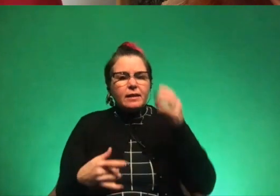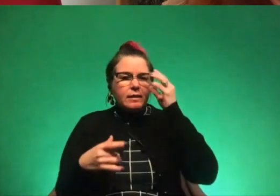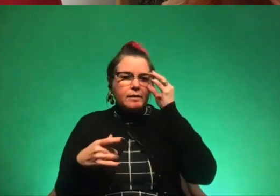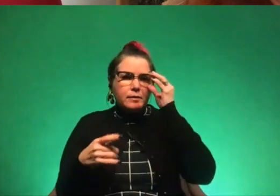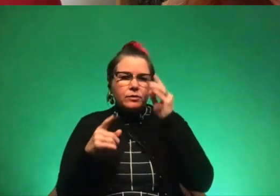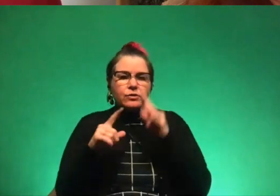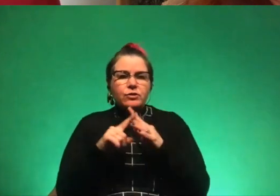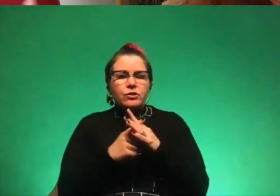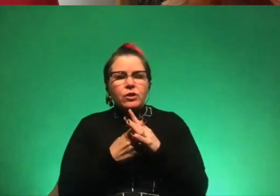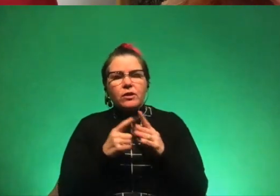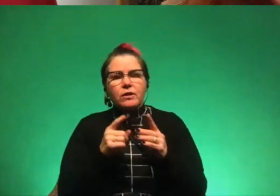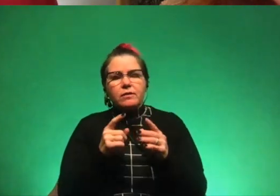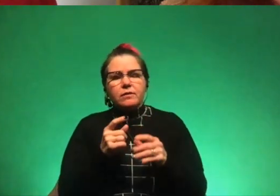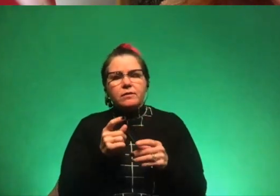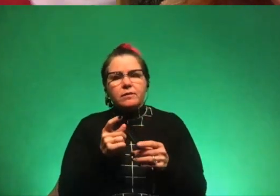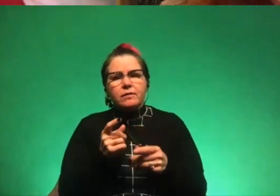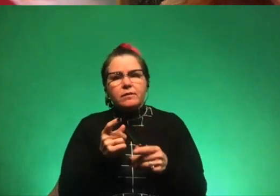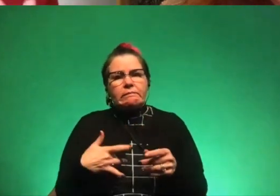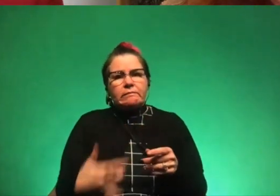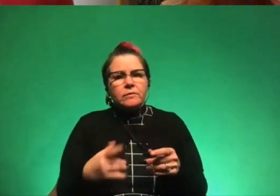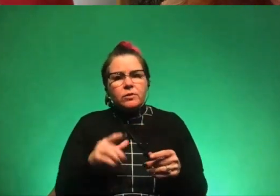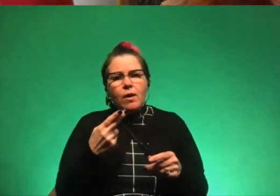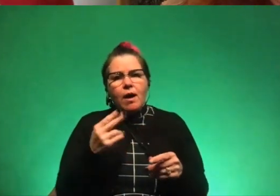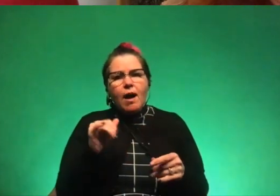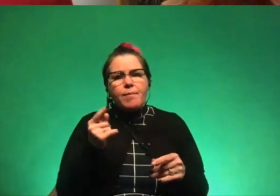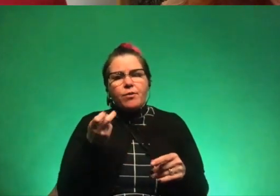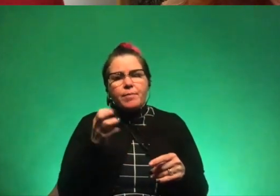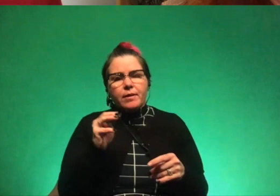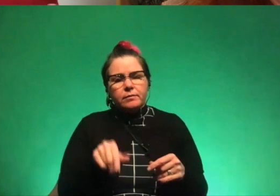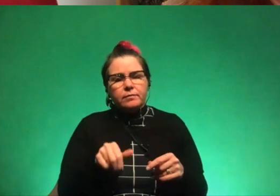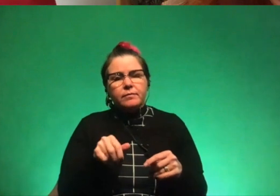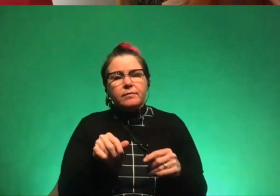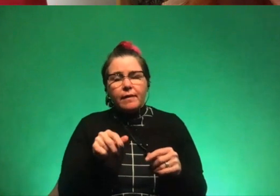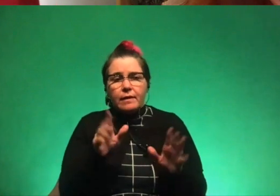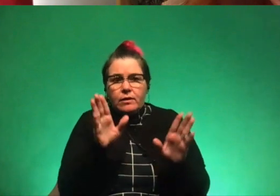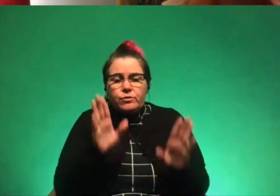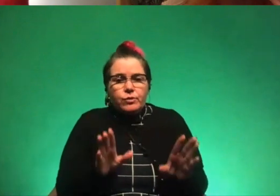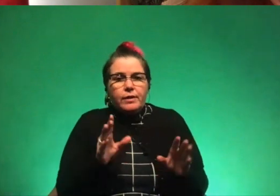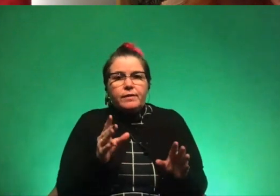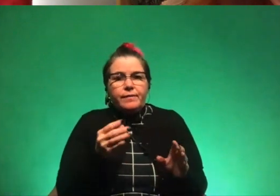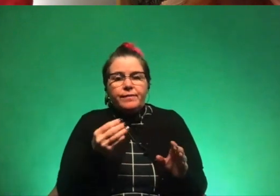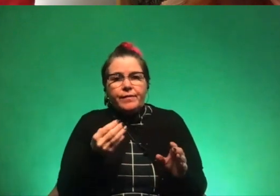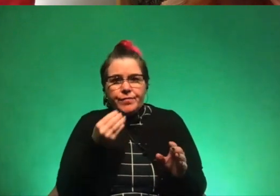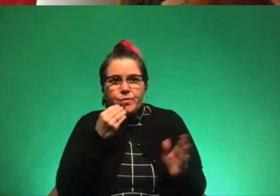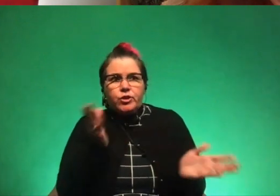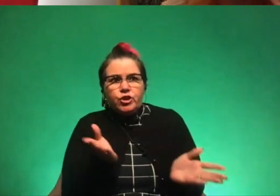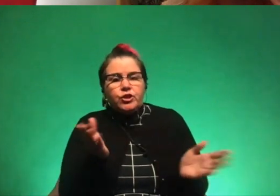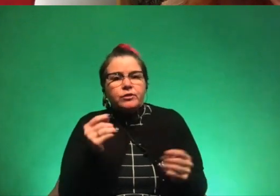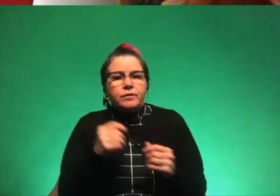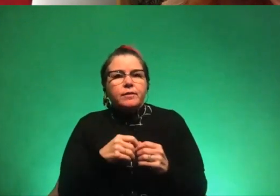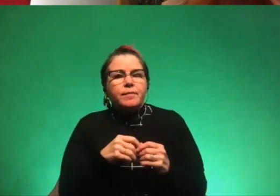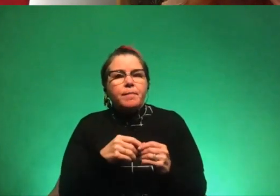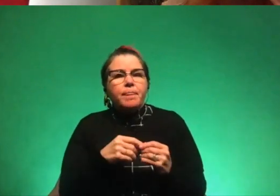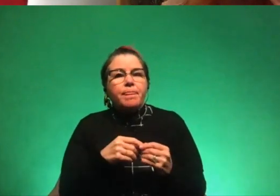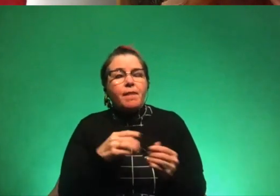start succumbing to hypothermia, which I'm all about. Like, I think that's great that food's so well encouraged. We